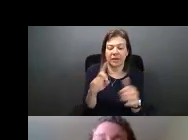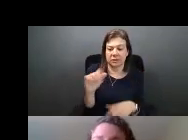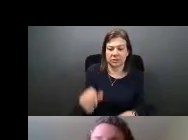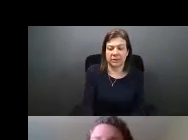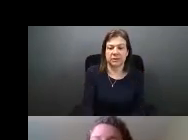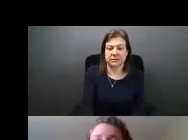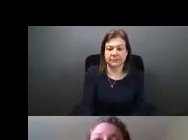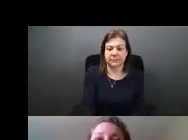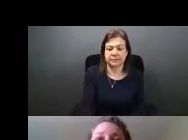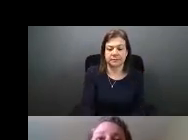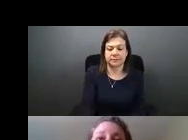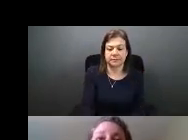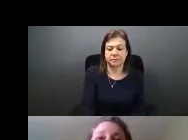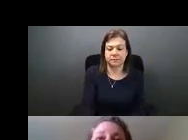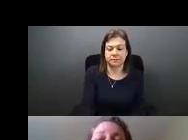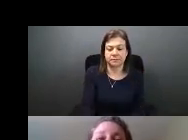disabilities.